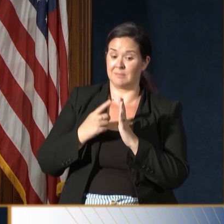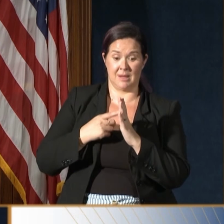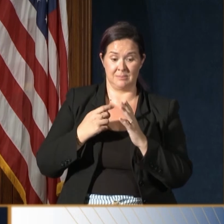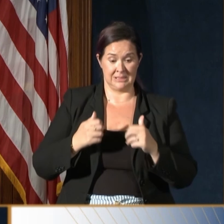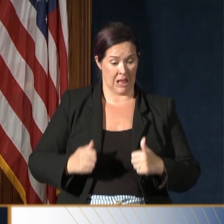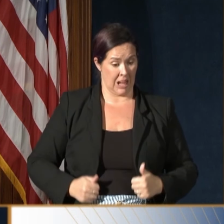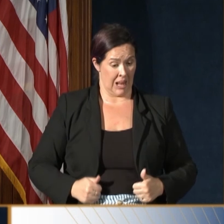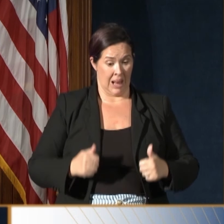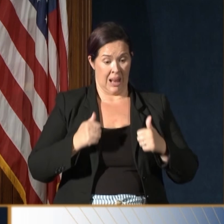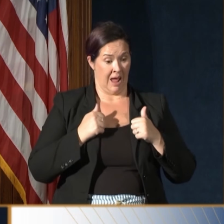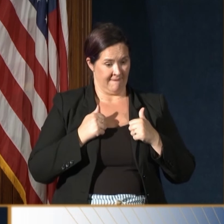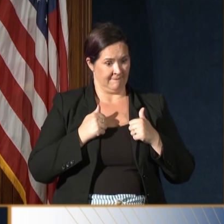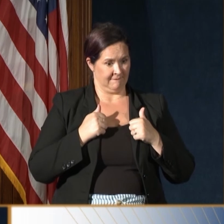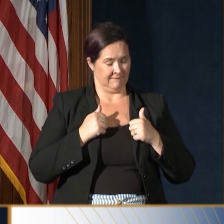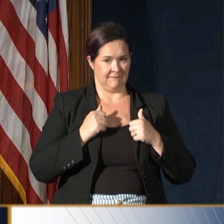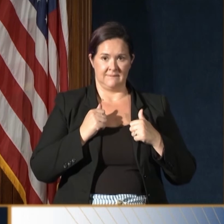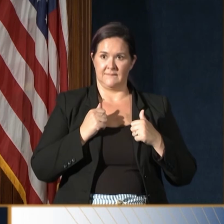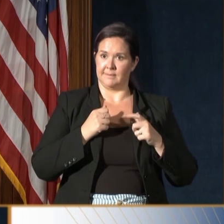life-changing disability.